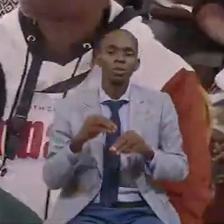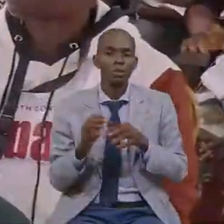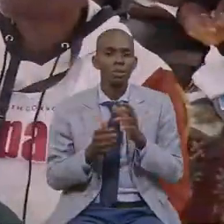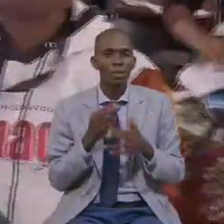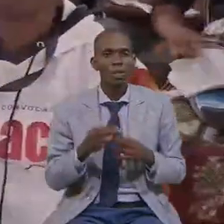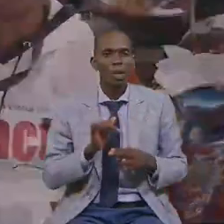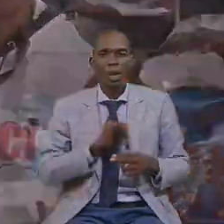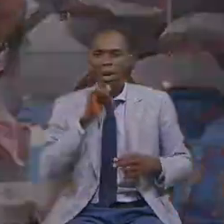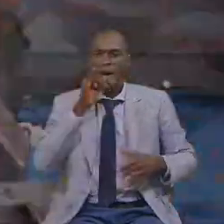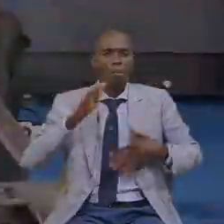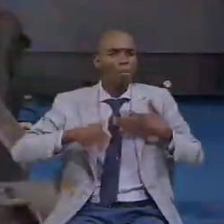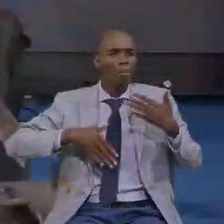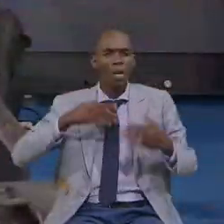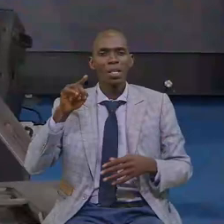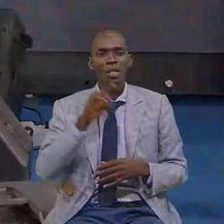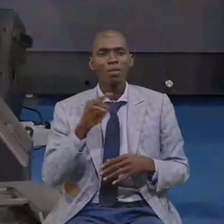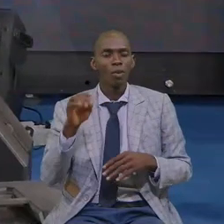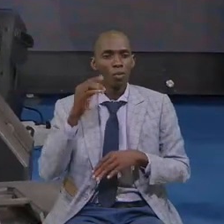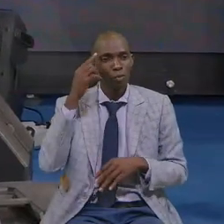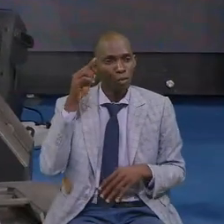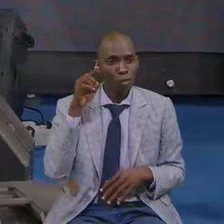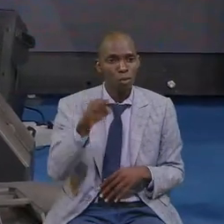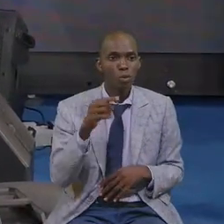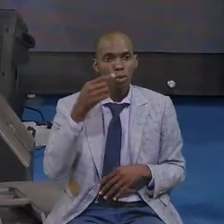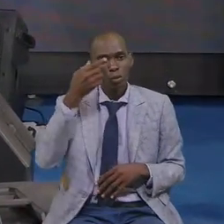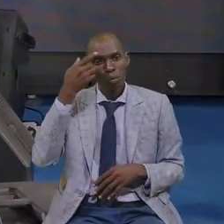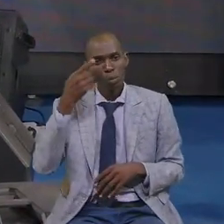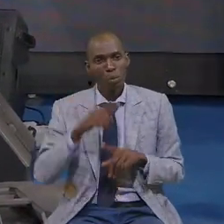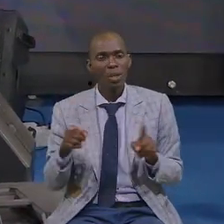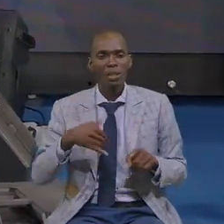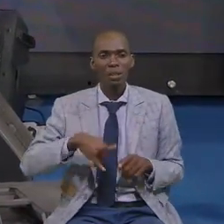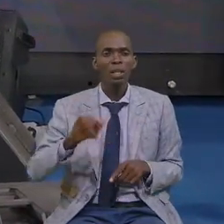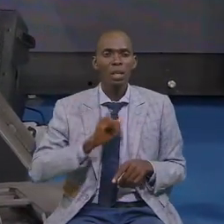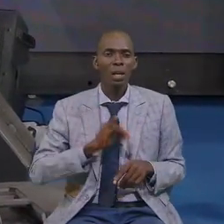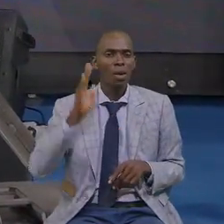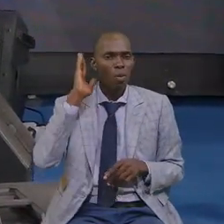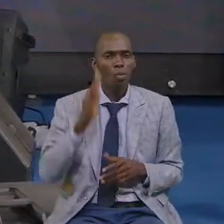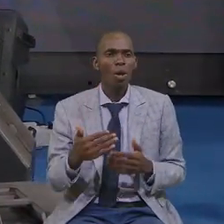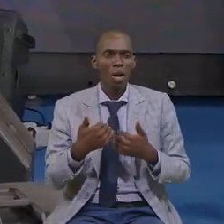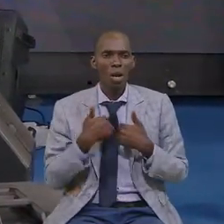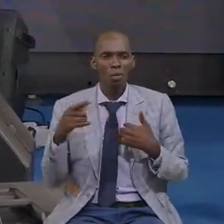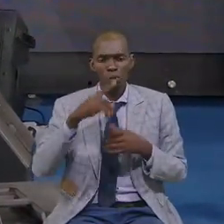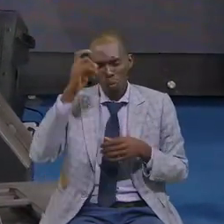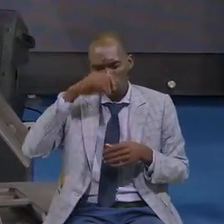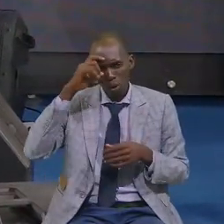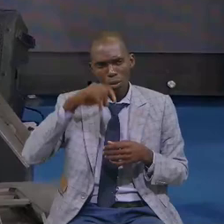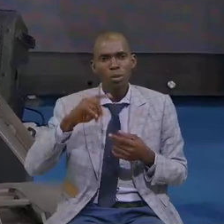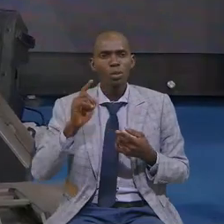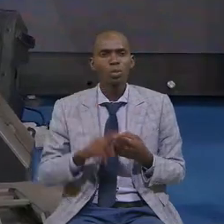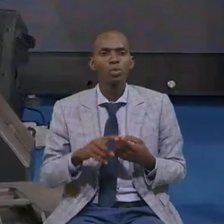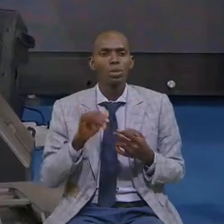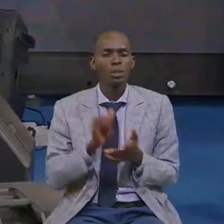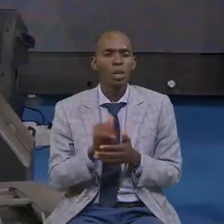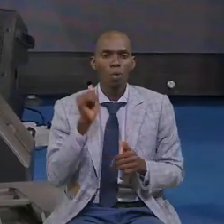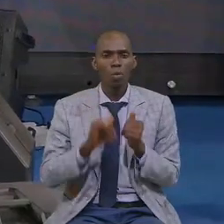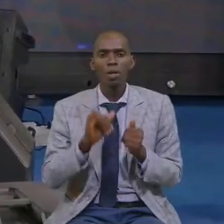your behalf, but yet I would have you wise unto that which is good,